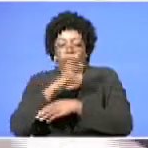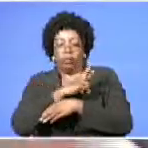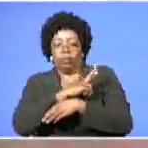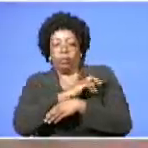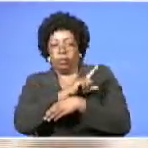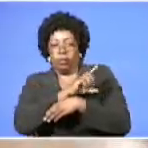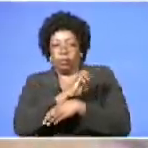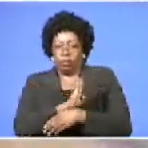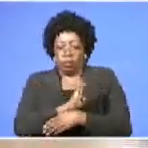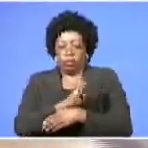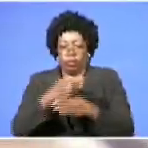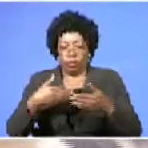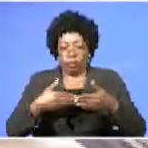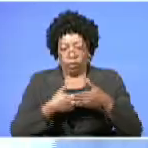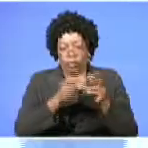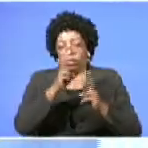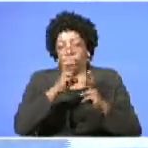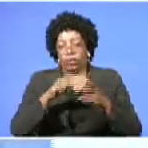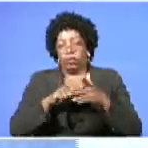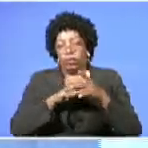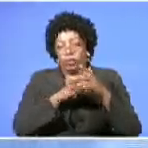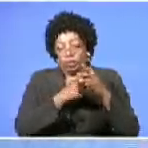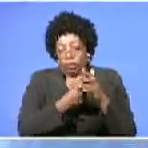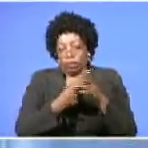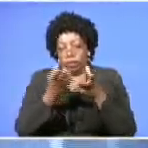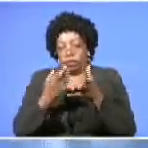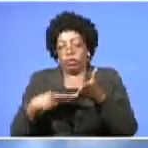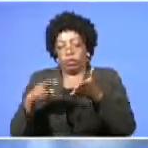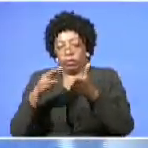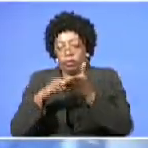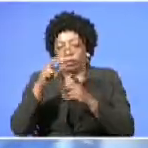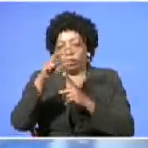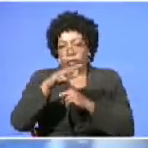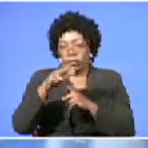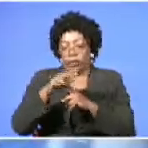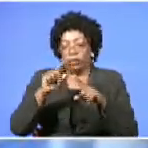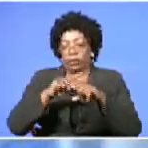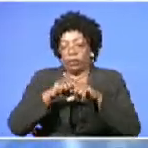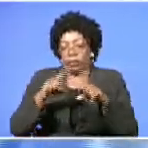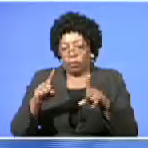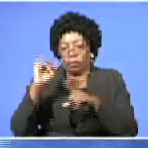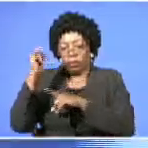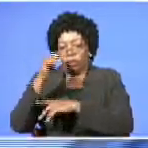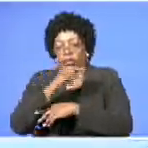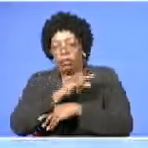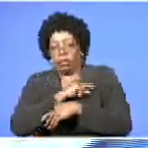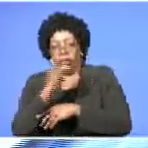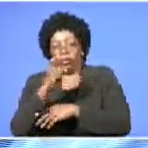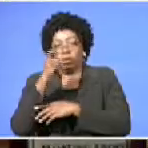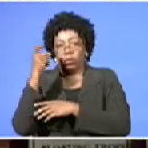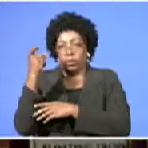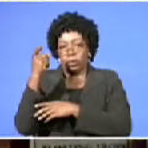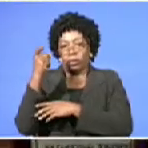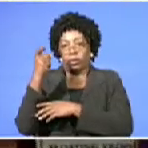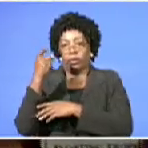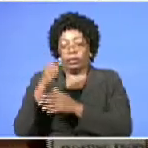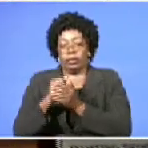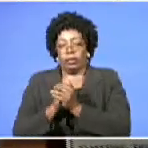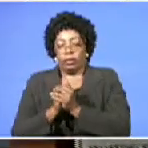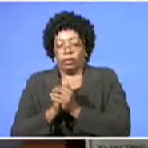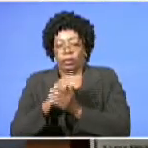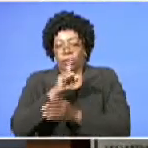led the competition from the beginning and was looking to repeat as champion, but it would be Janice Hoyt winning in come from behind fashion,